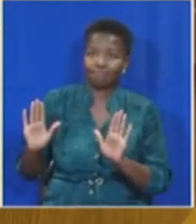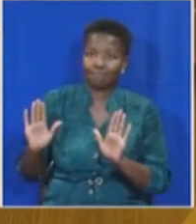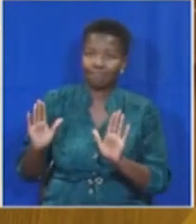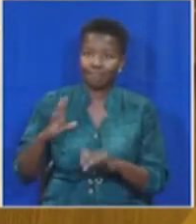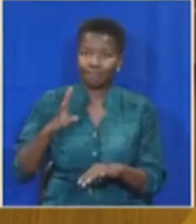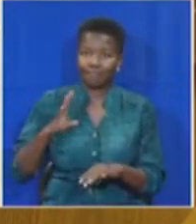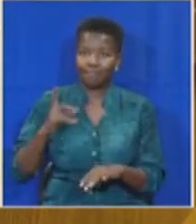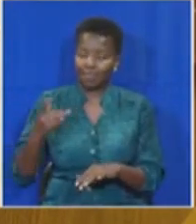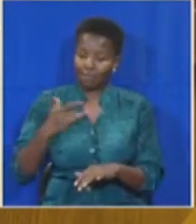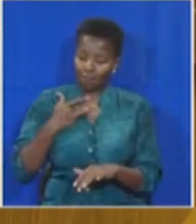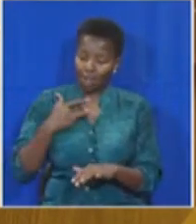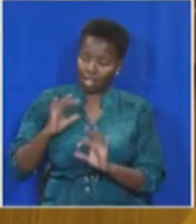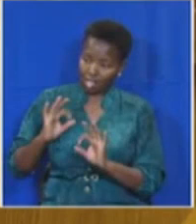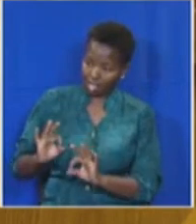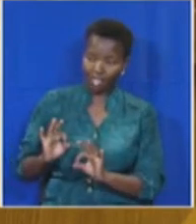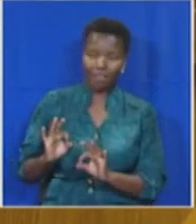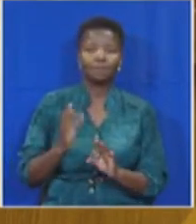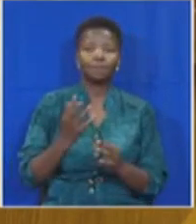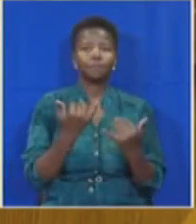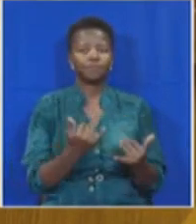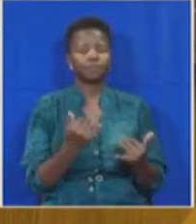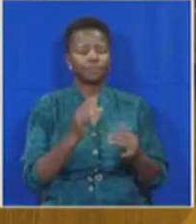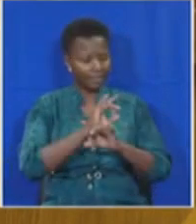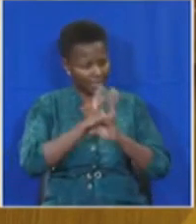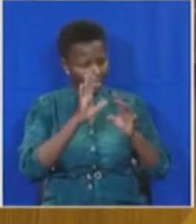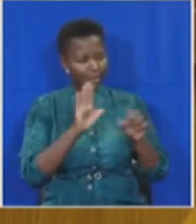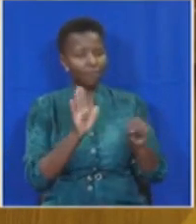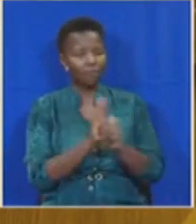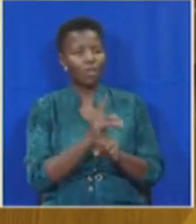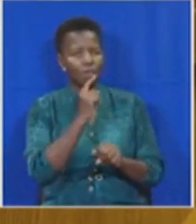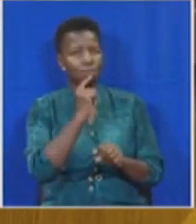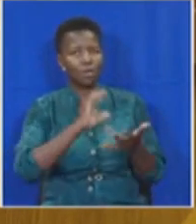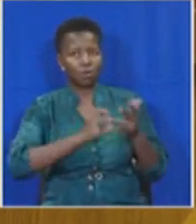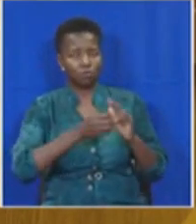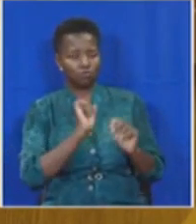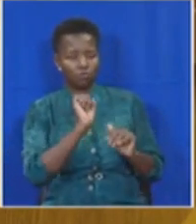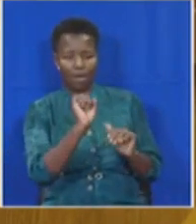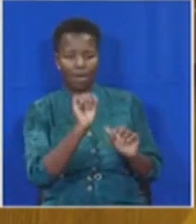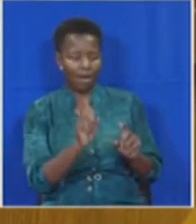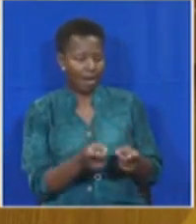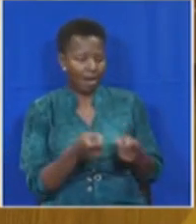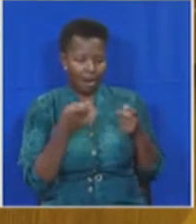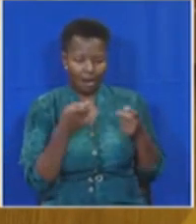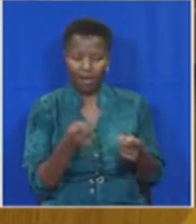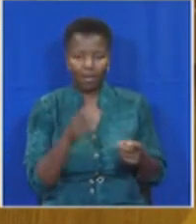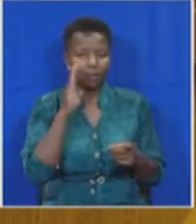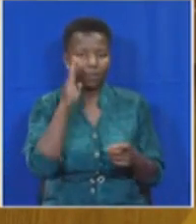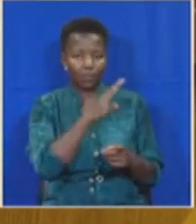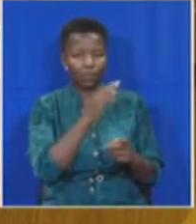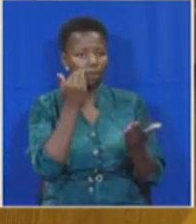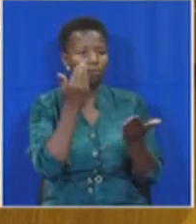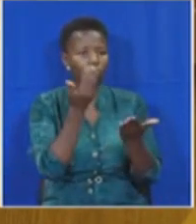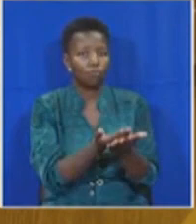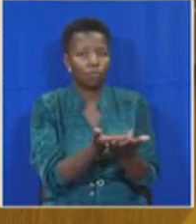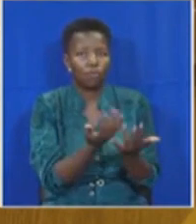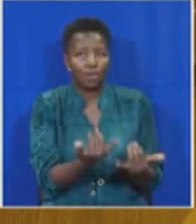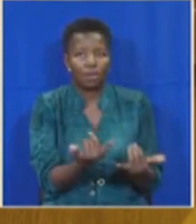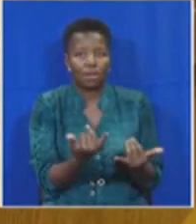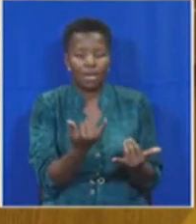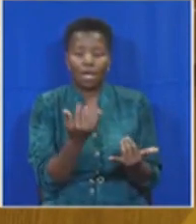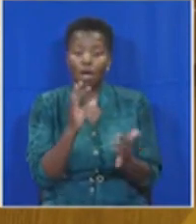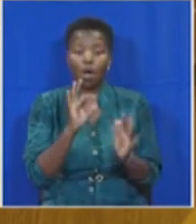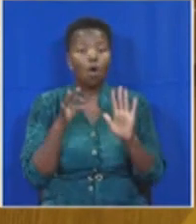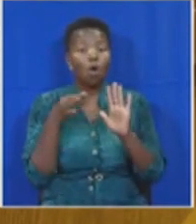It is now blatantly clear that she has done all in her power to avoid having to produce any contract for the